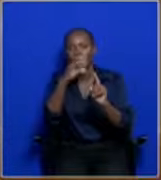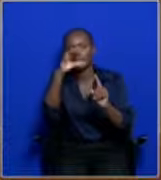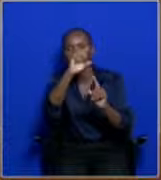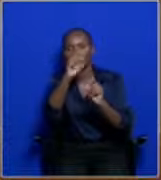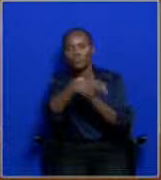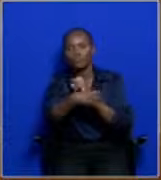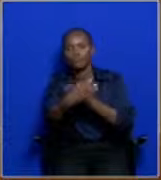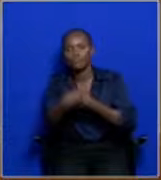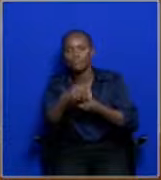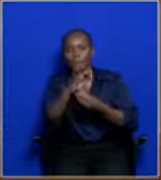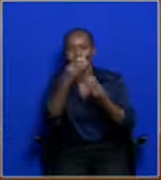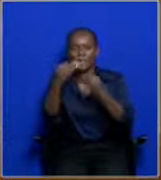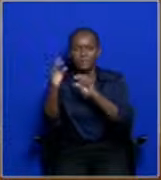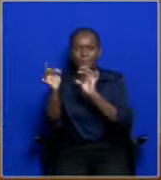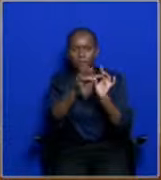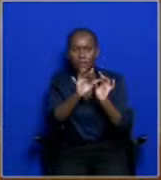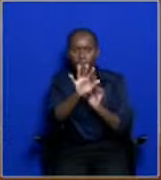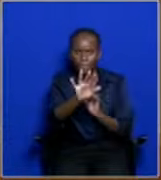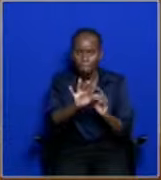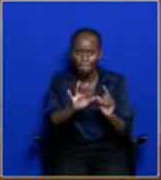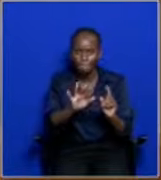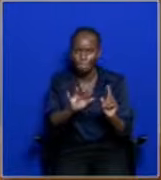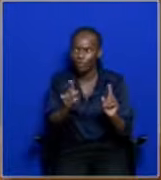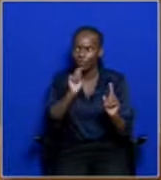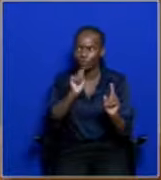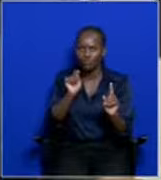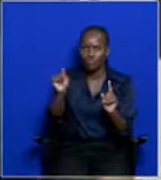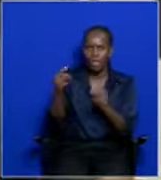no function of investigation.